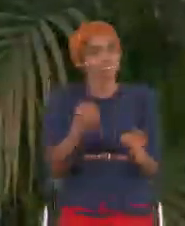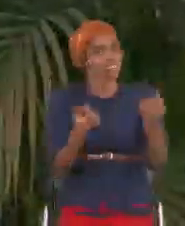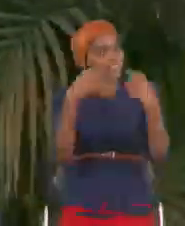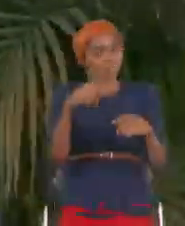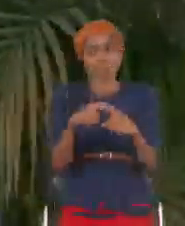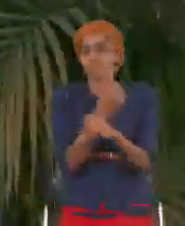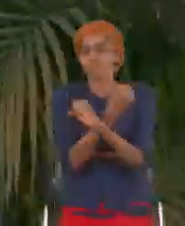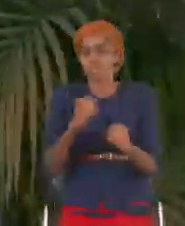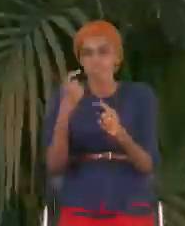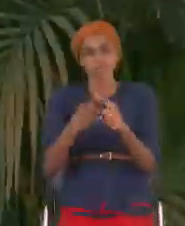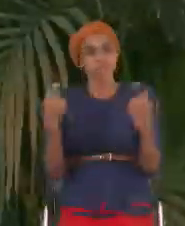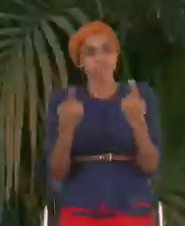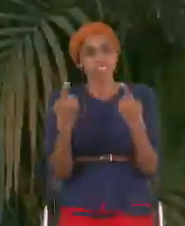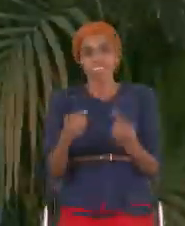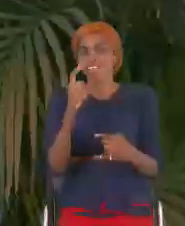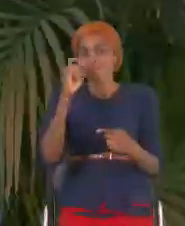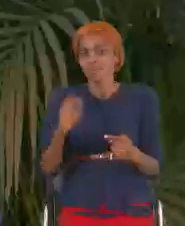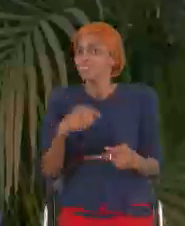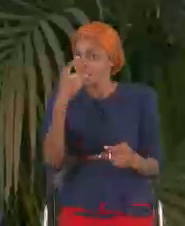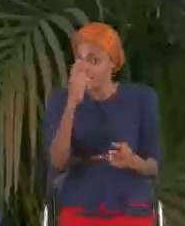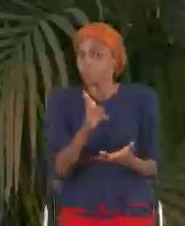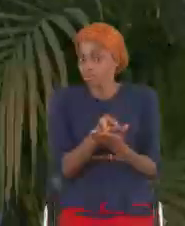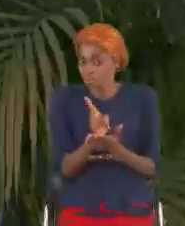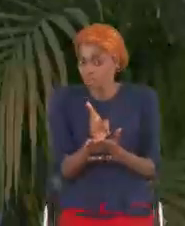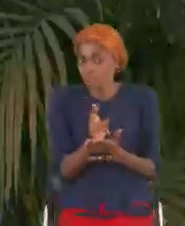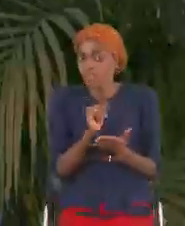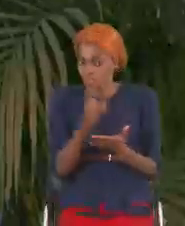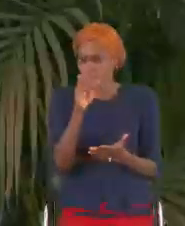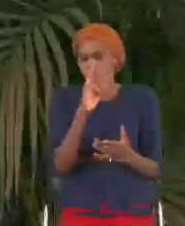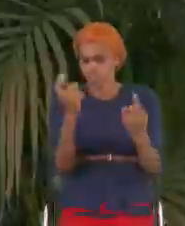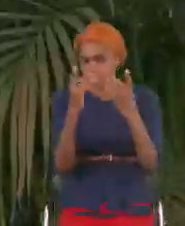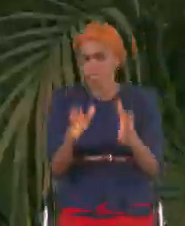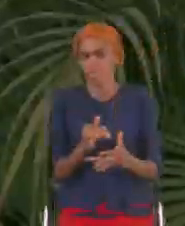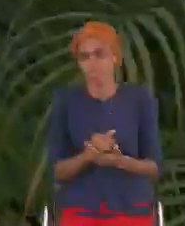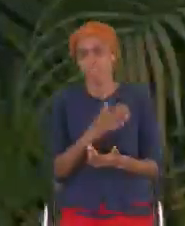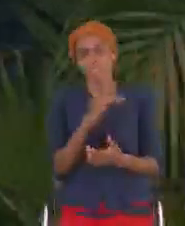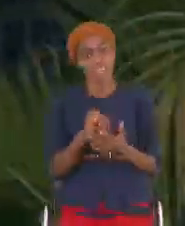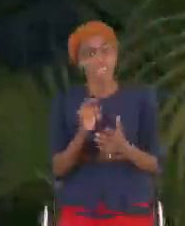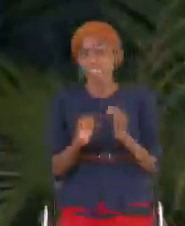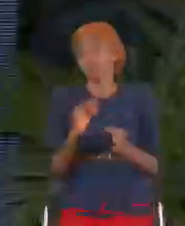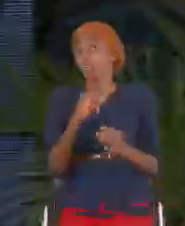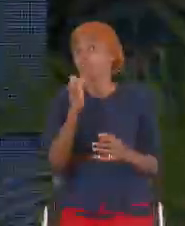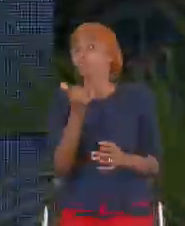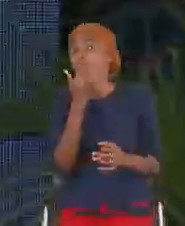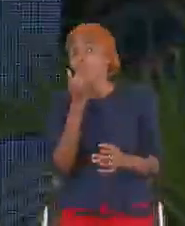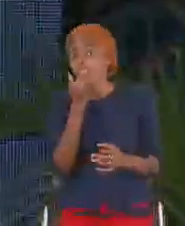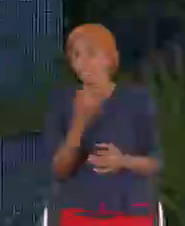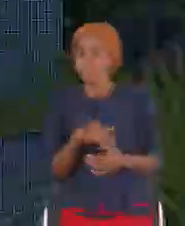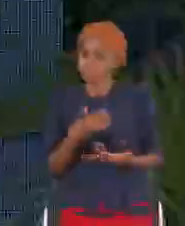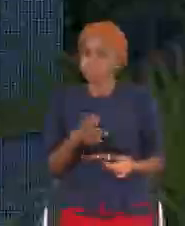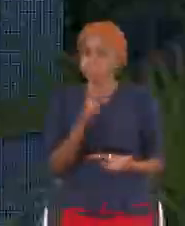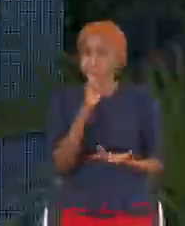from sin, he must tell you the truth that you are a sinner. And if you are not offended, lo and